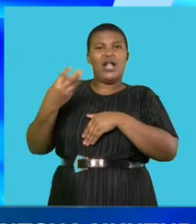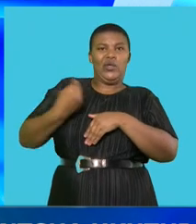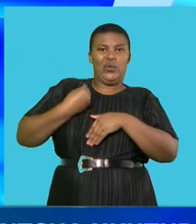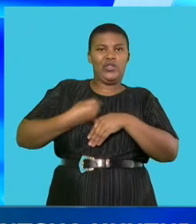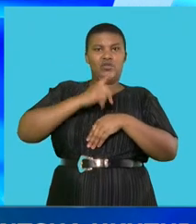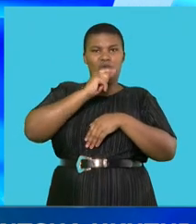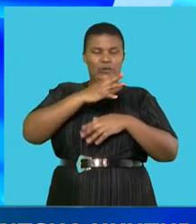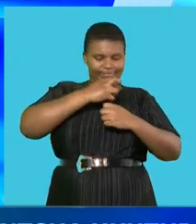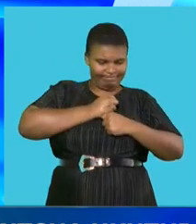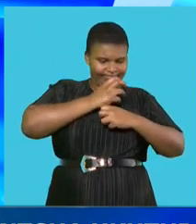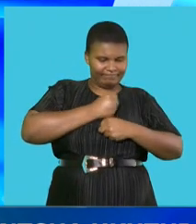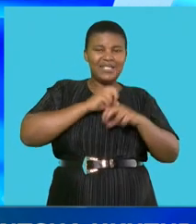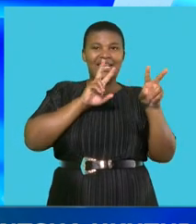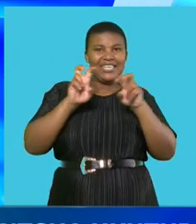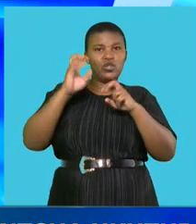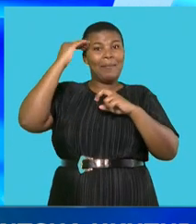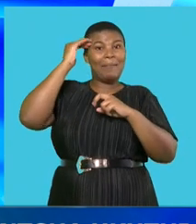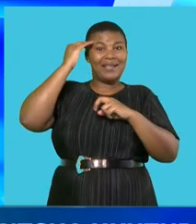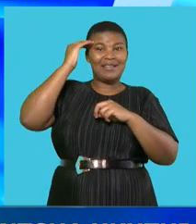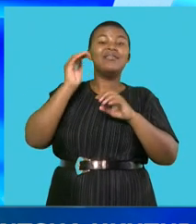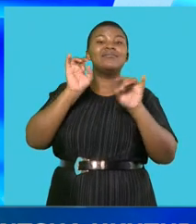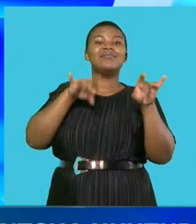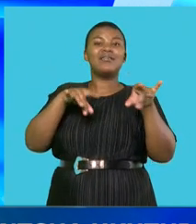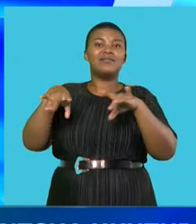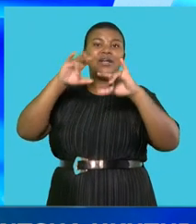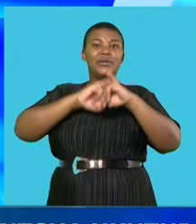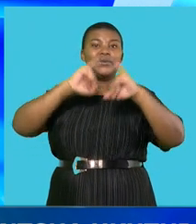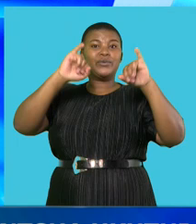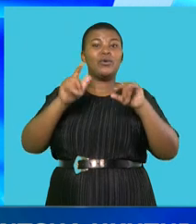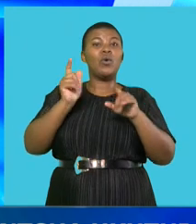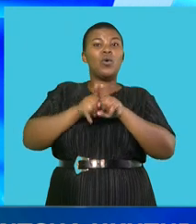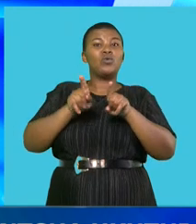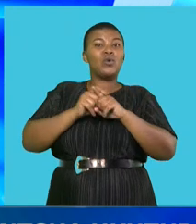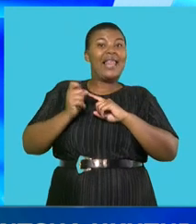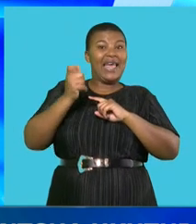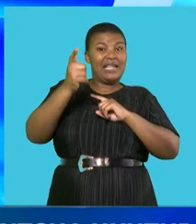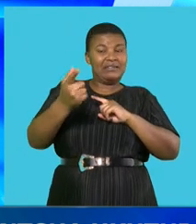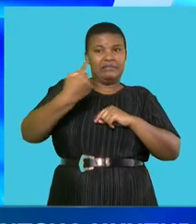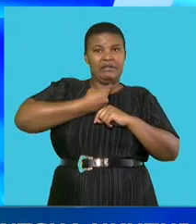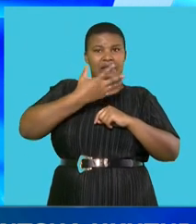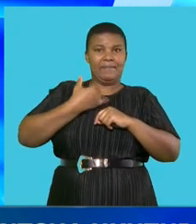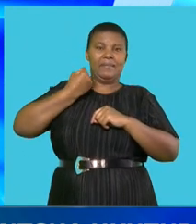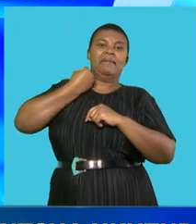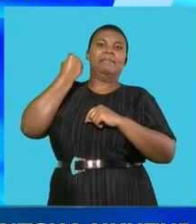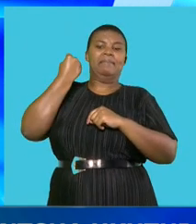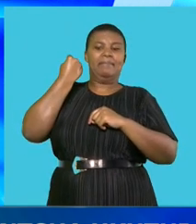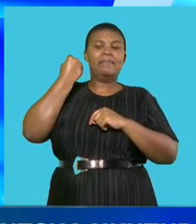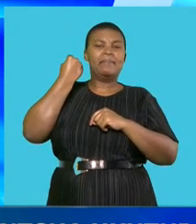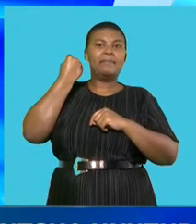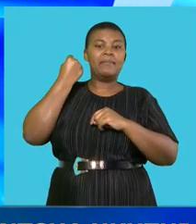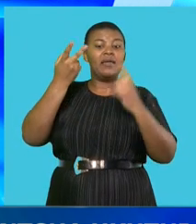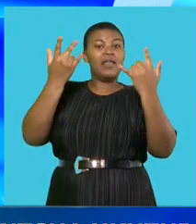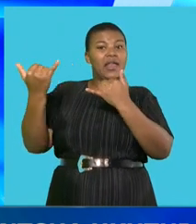abutu ulele nkinga zempilo ya ngondo Isikatikese ning ezi holela ekteni tine isi zitumela kwa kukanyawo Njengobage